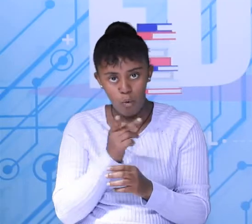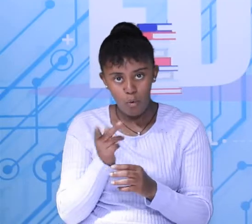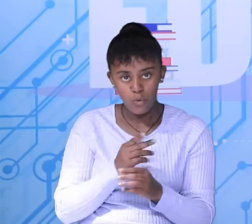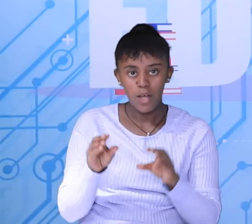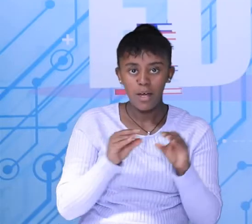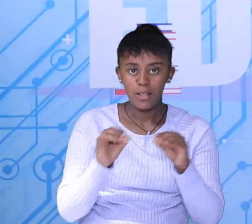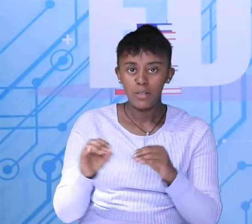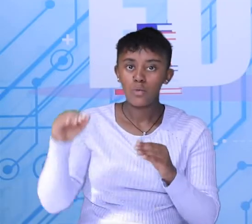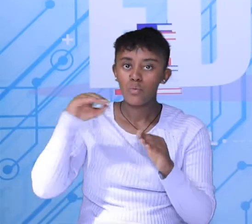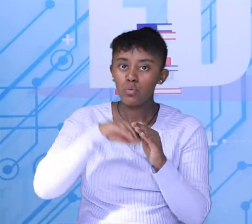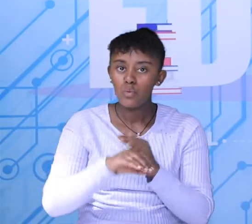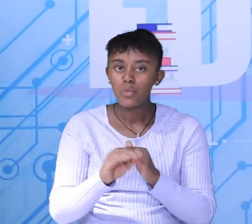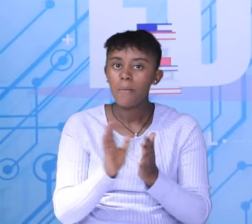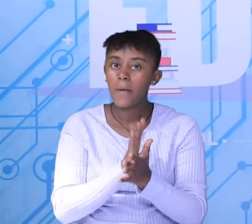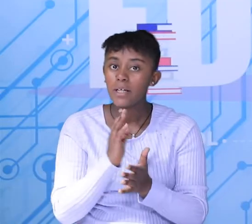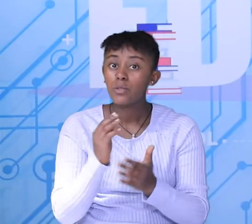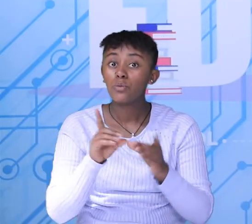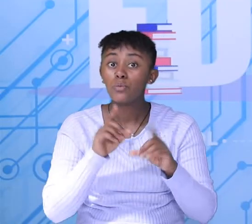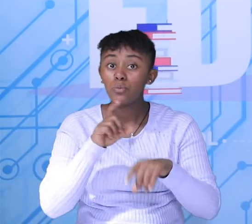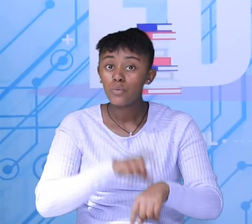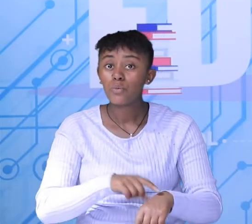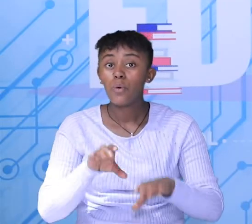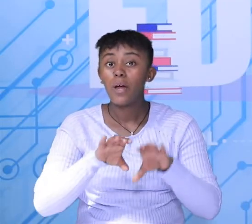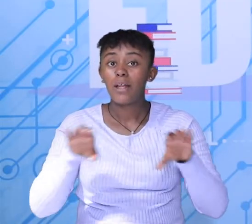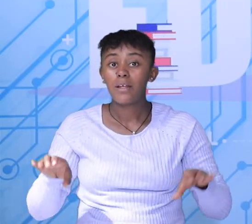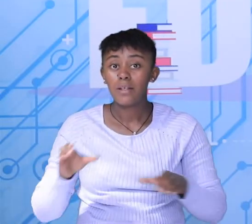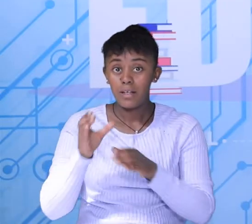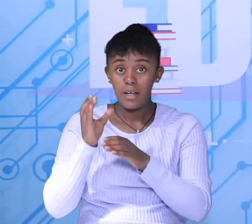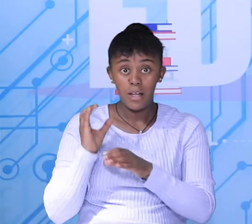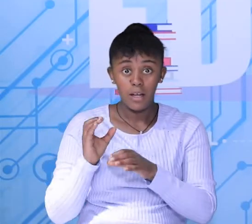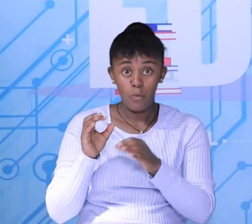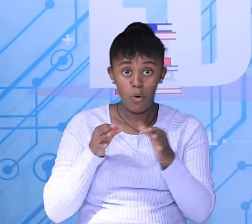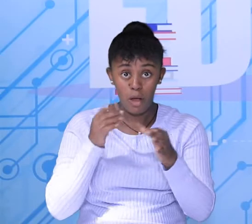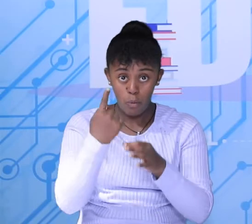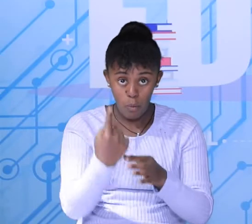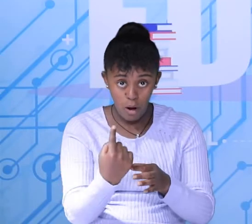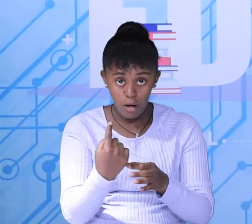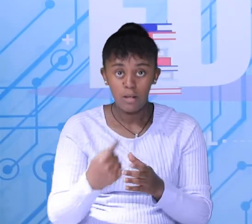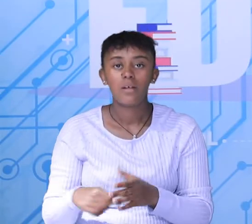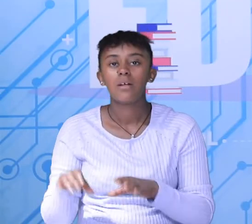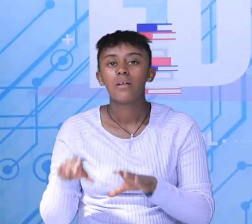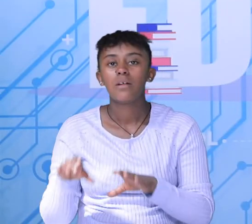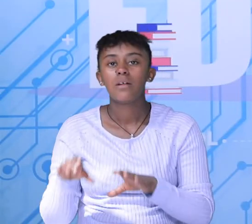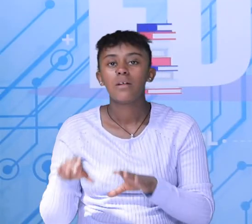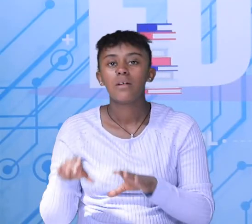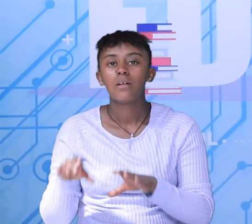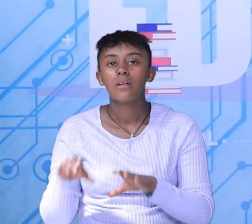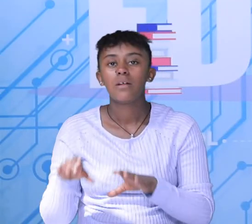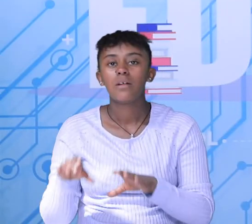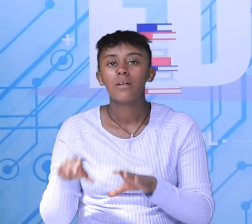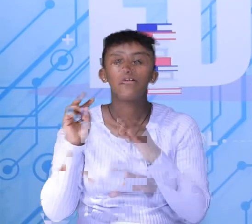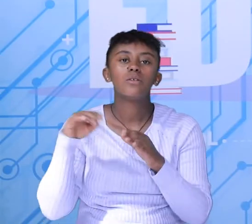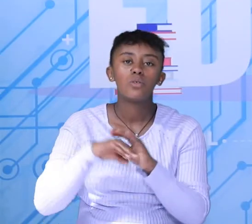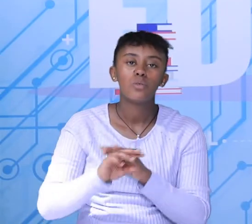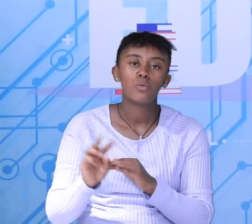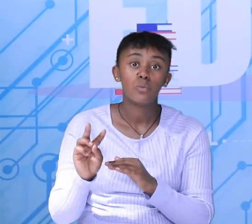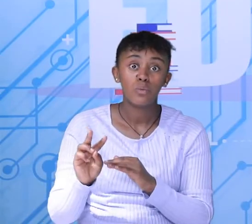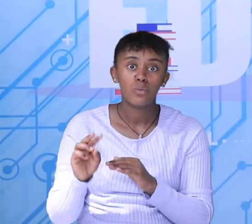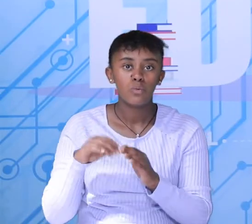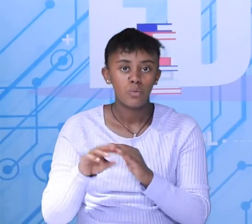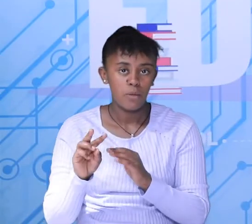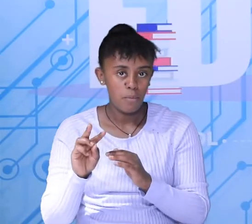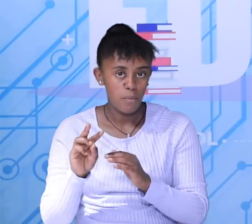field B has a direct correlation with the magnitude of the current I. As the current increases, the magnetic field strength also increases. The other point is, it